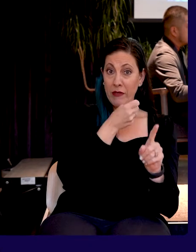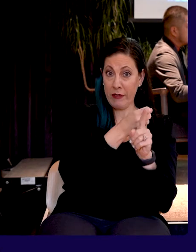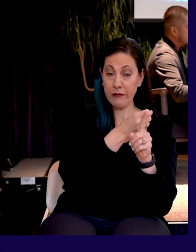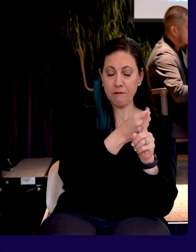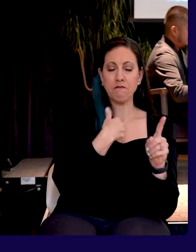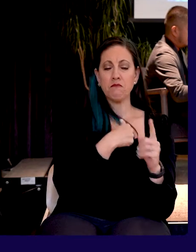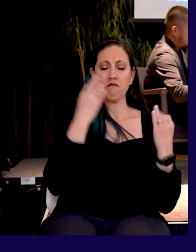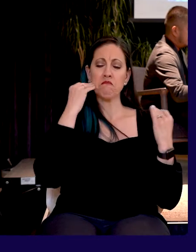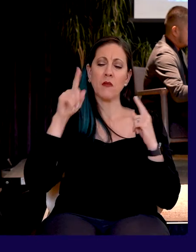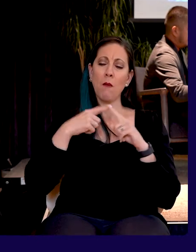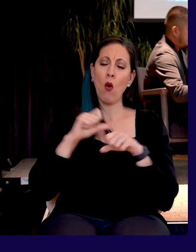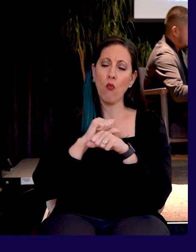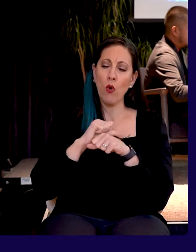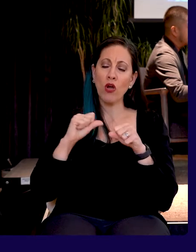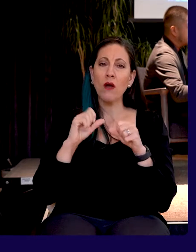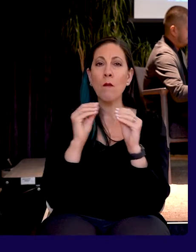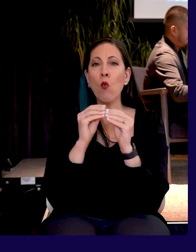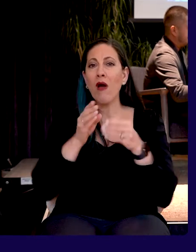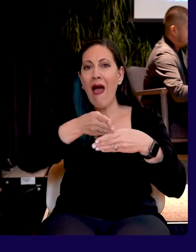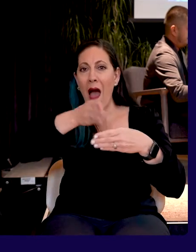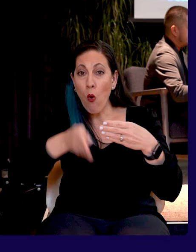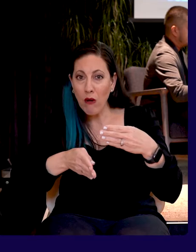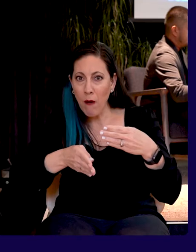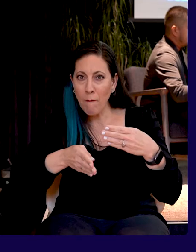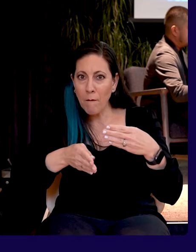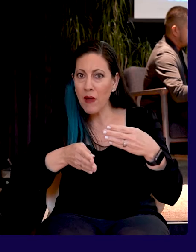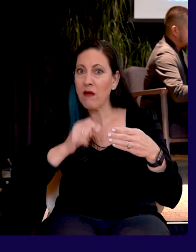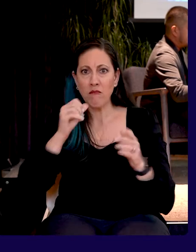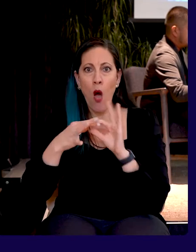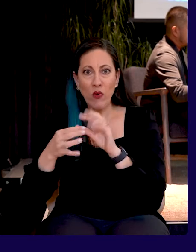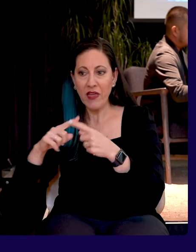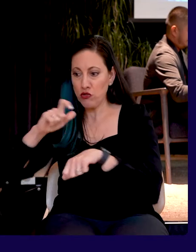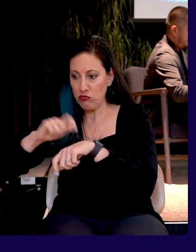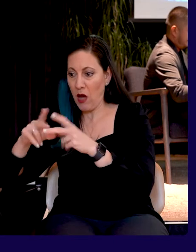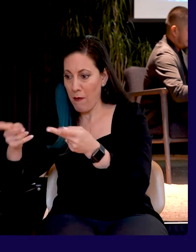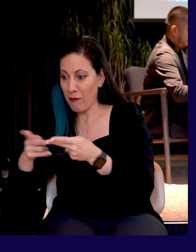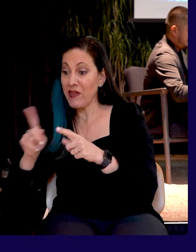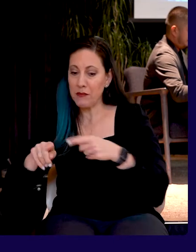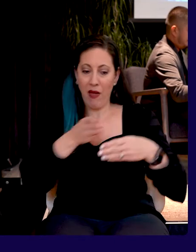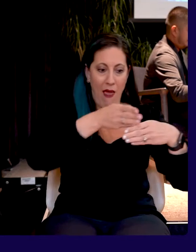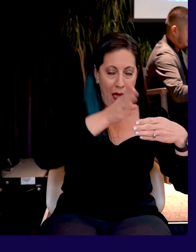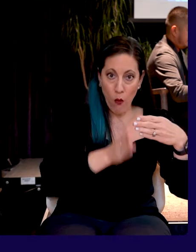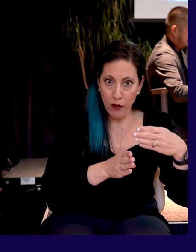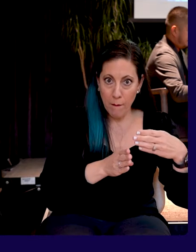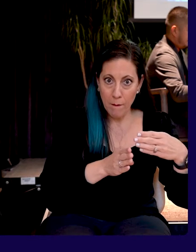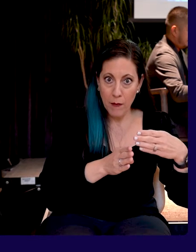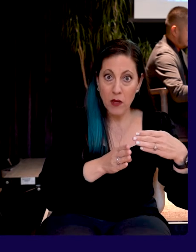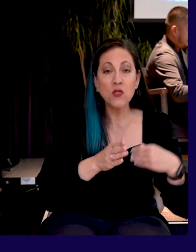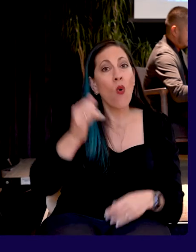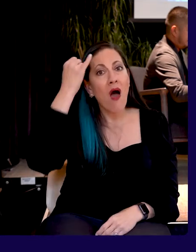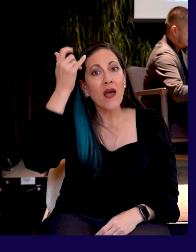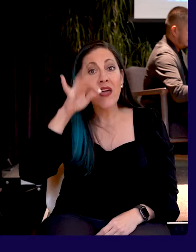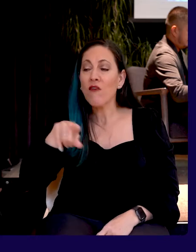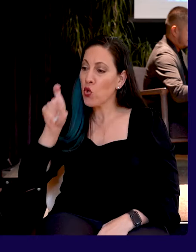about work as being more of an outcome, less a time and a place. And so this notion of you have to be sitting